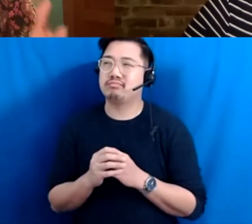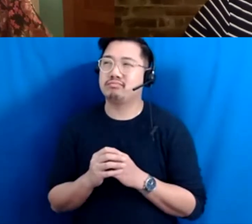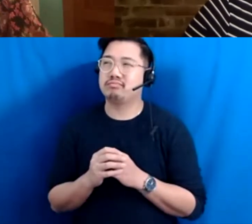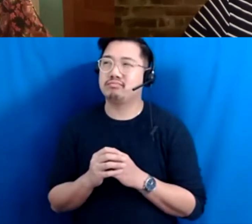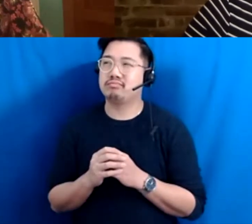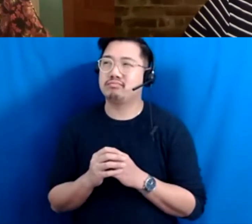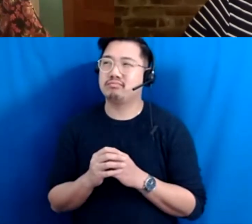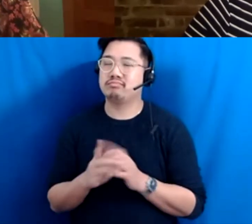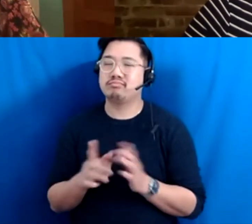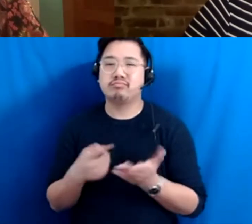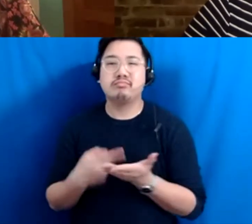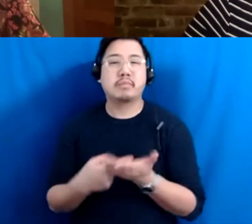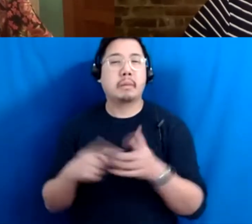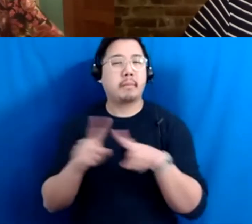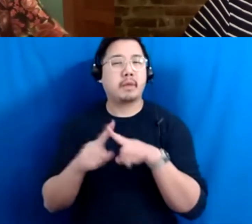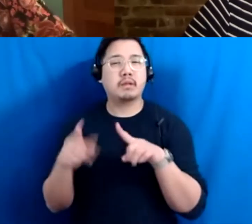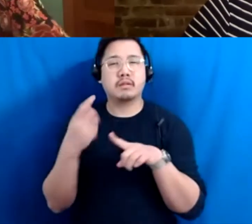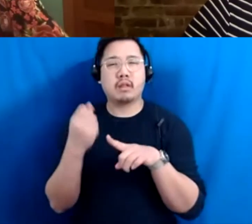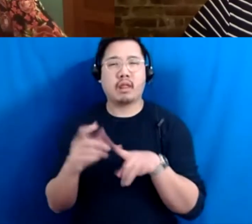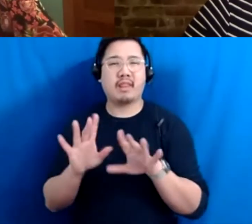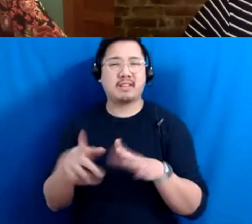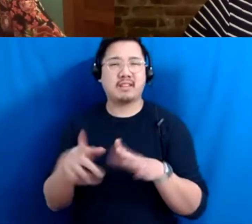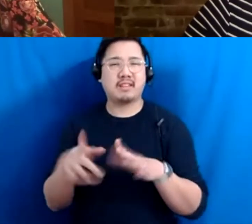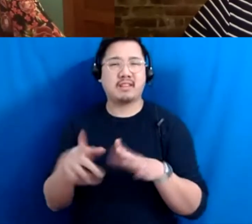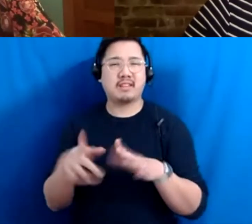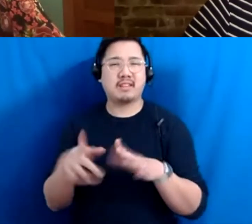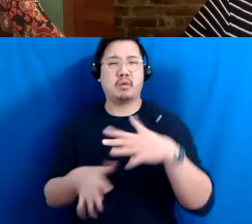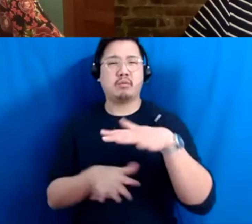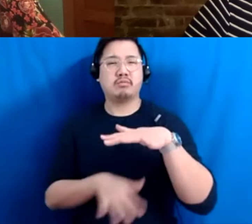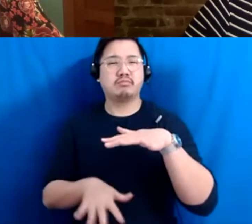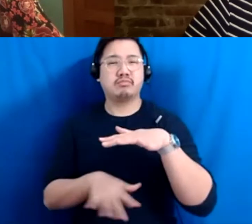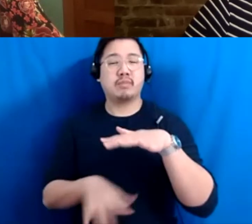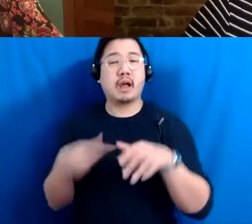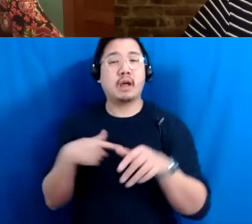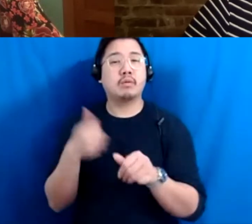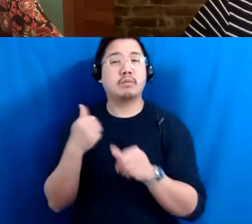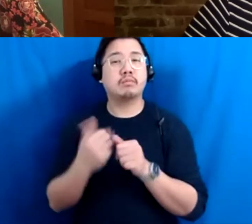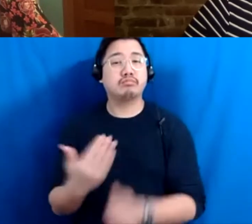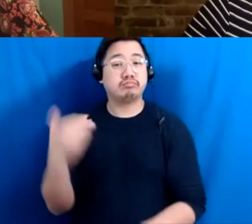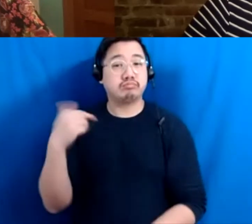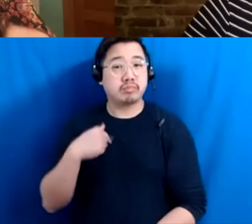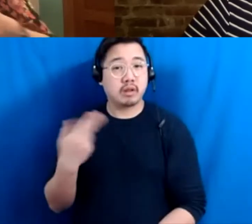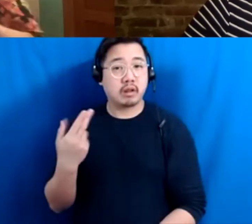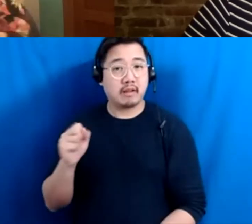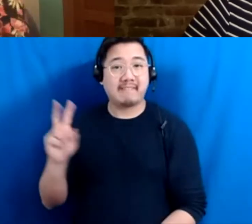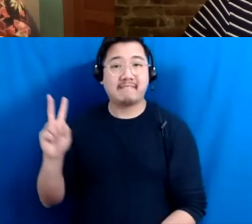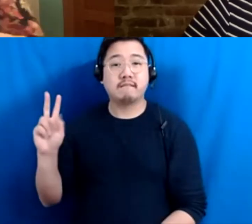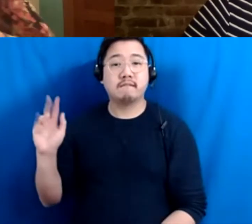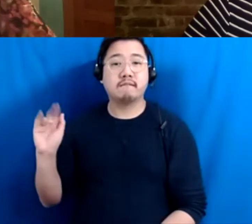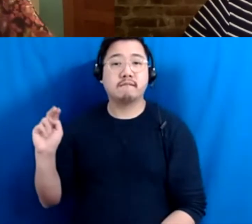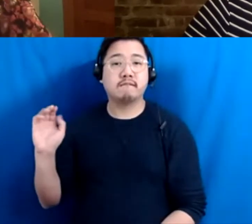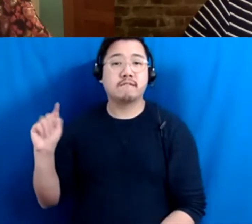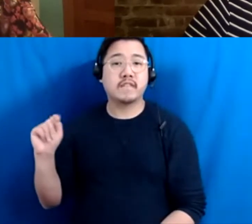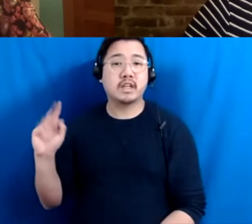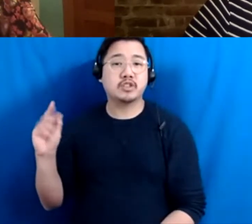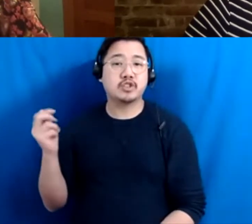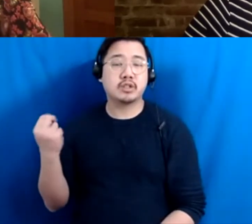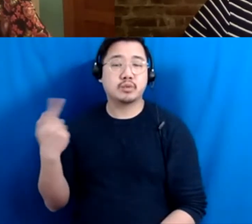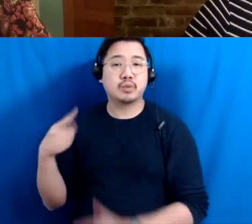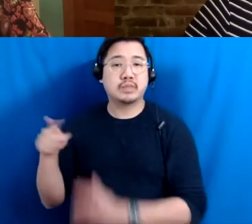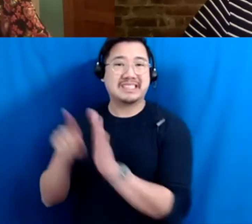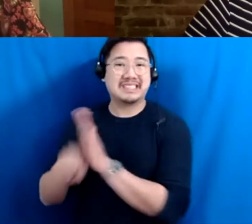But it's always been there. I remember when I was in high school, Vincent Chin was murdered in Michigan, which is a neighboring state.